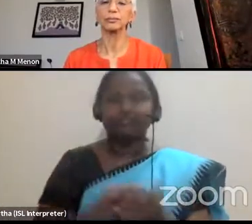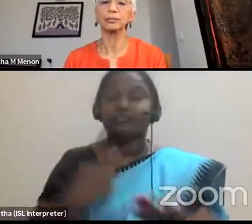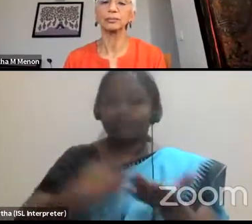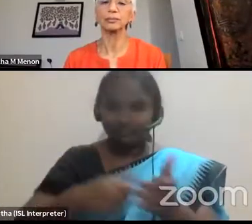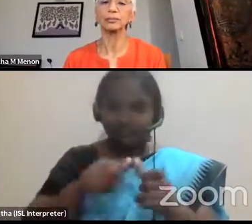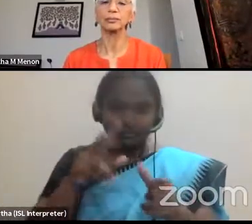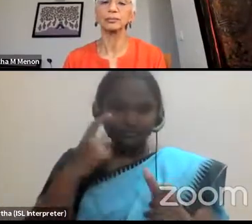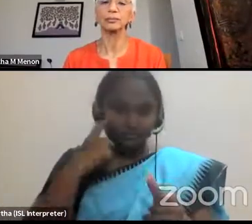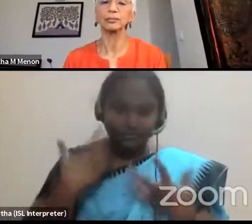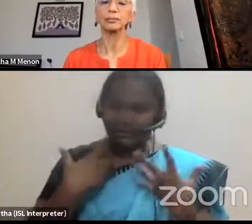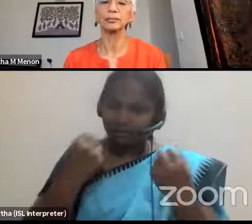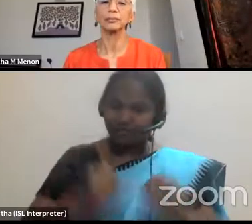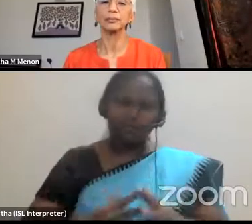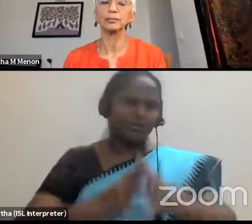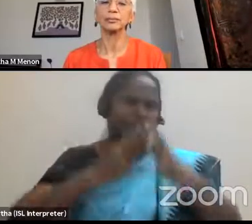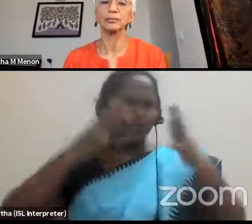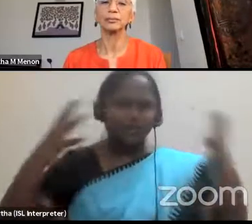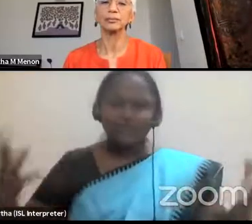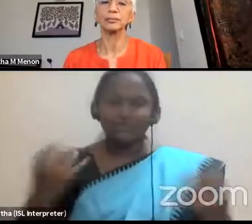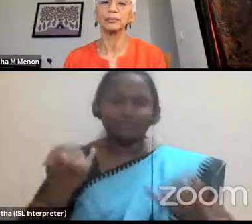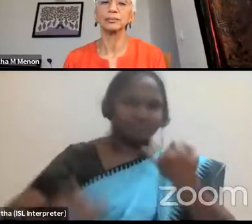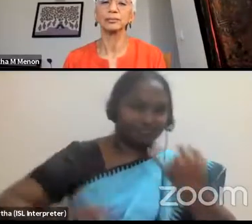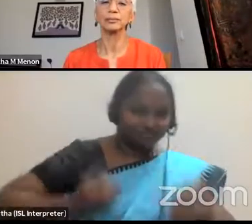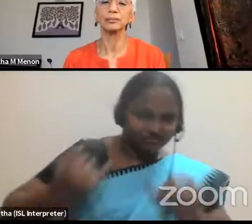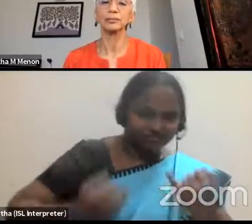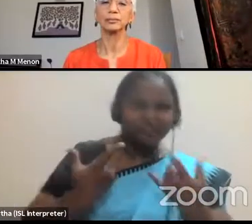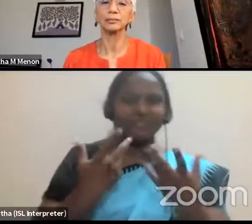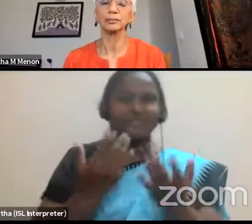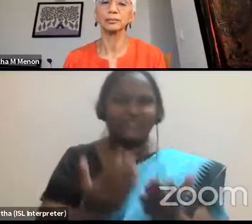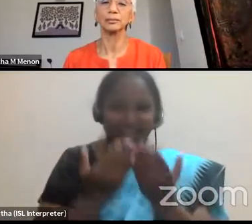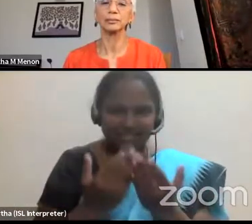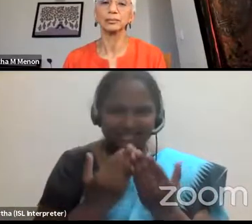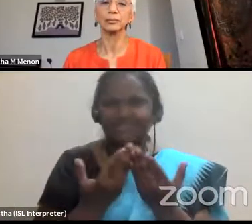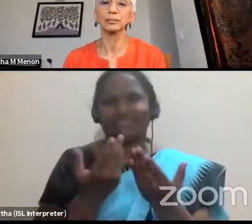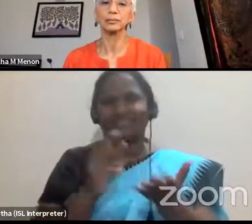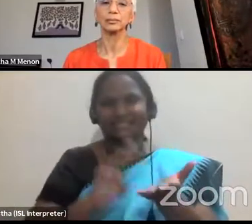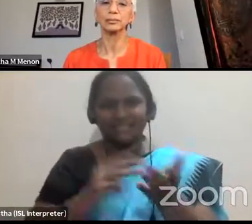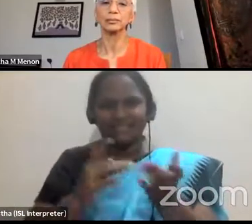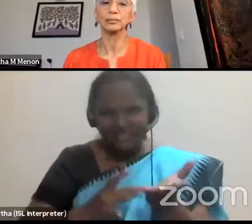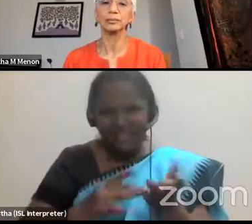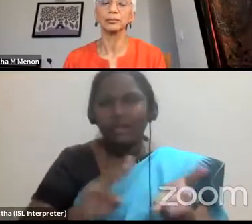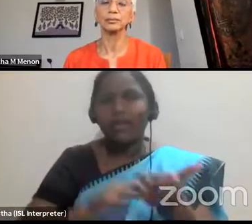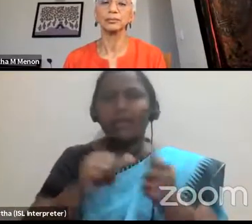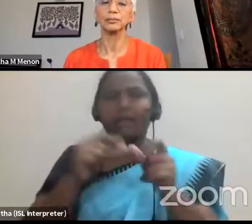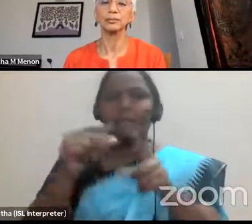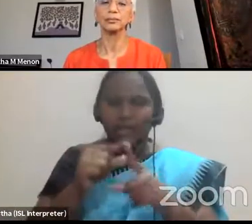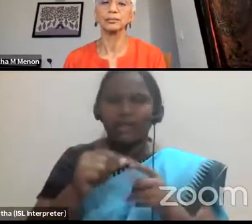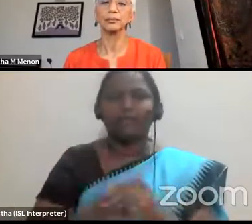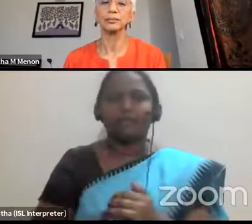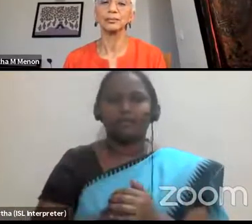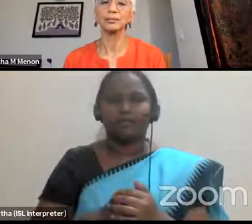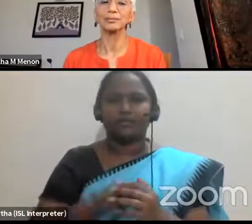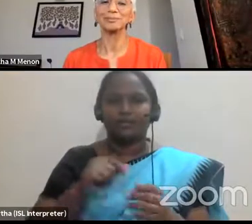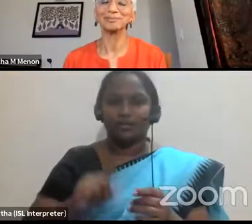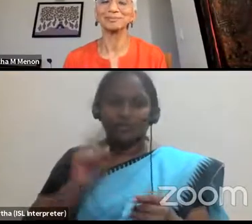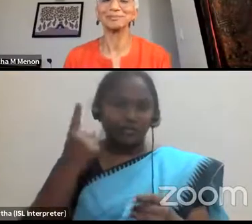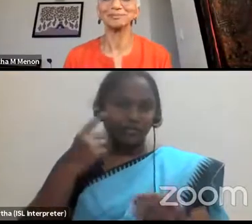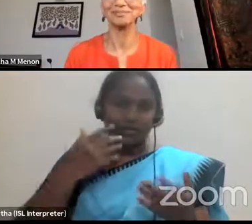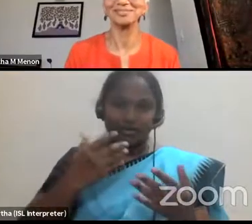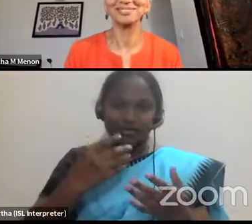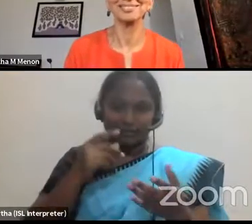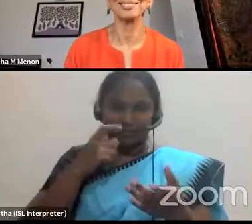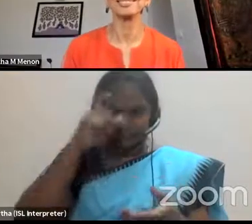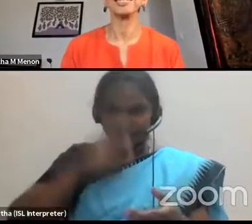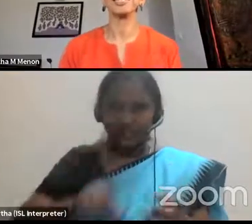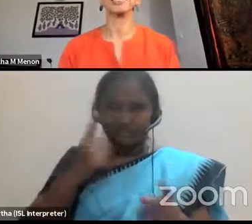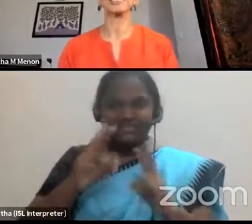have a lot of exciting things to do with education and technology at MAP, but I'm actually the worst person to speak to you about this because